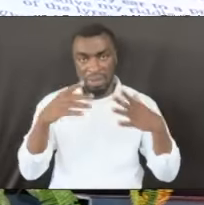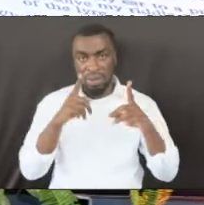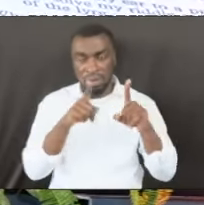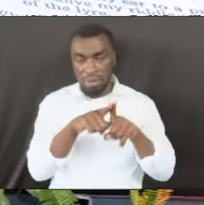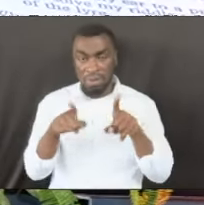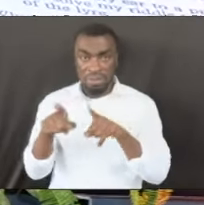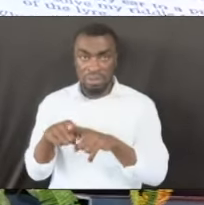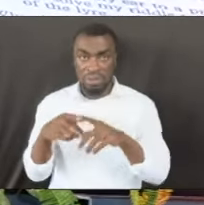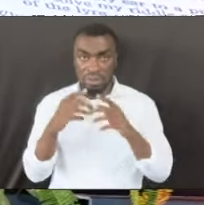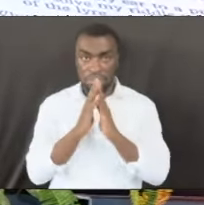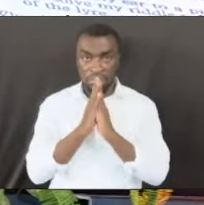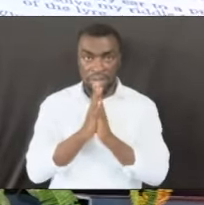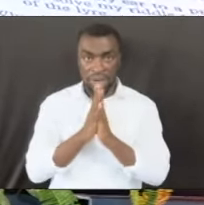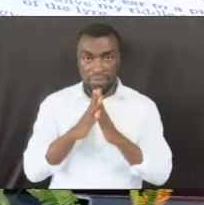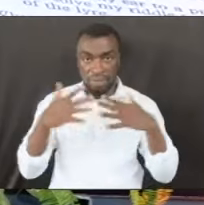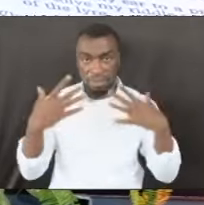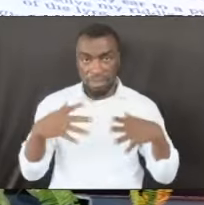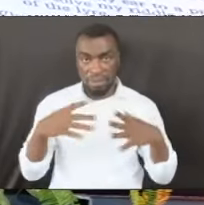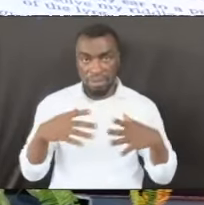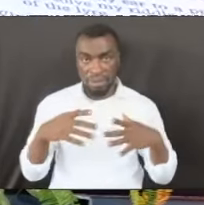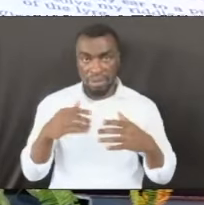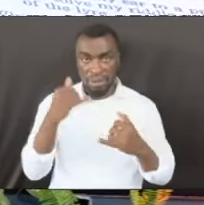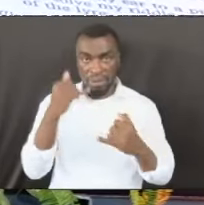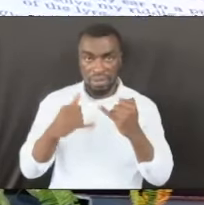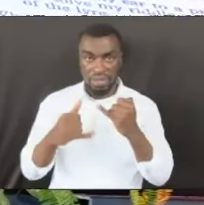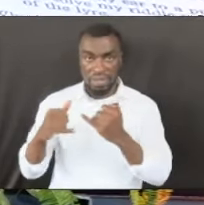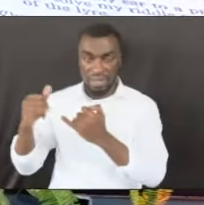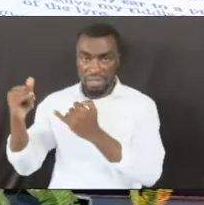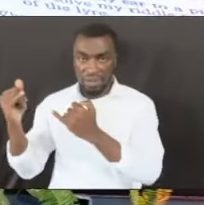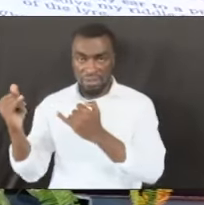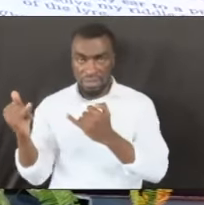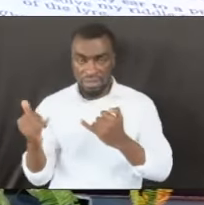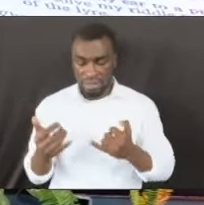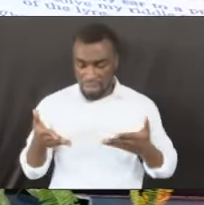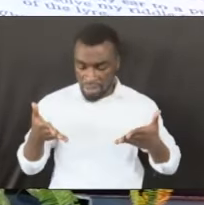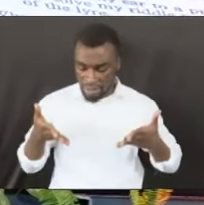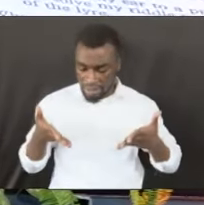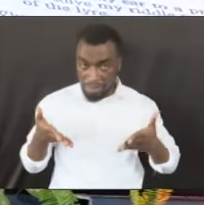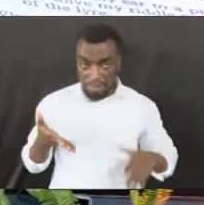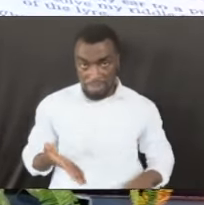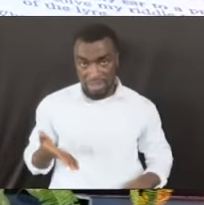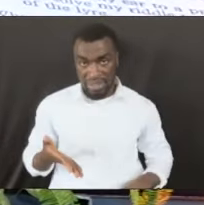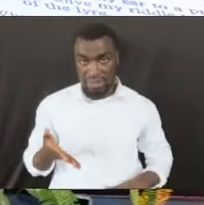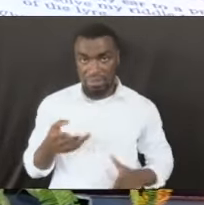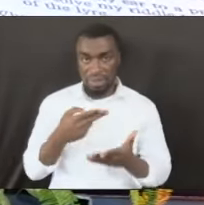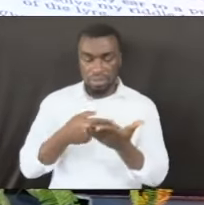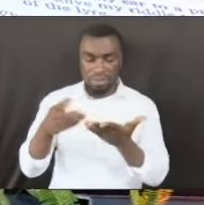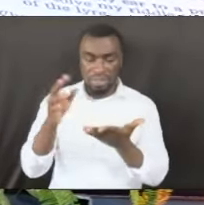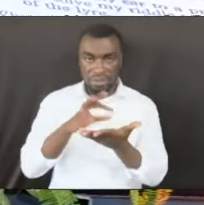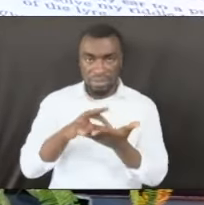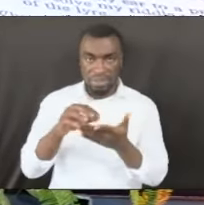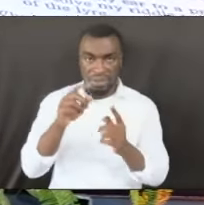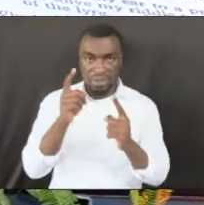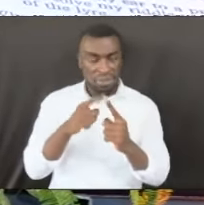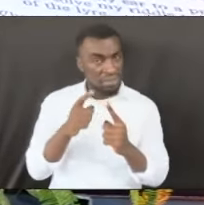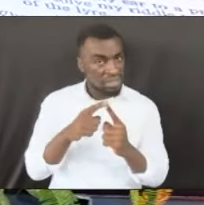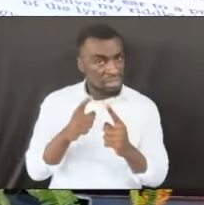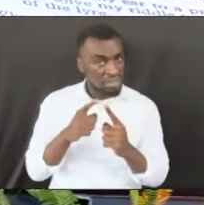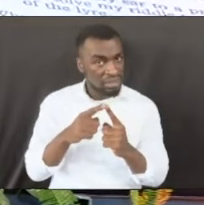Finally, invite the power and the presence of the Holy Spirit. Do me a quick reminder. First item to pray for?